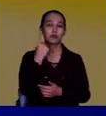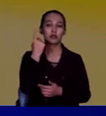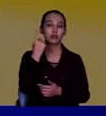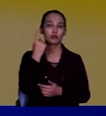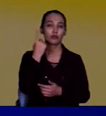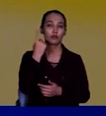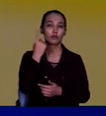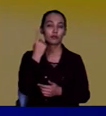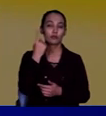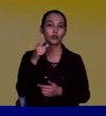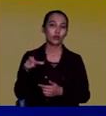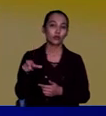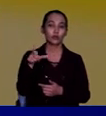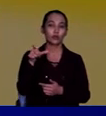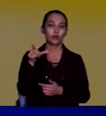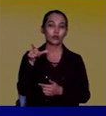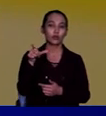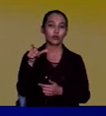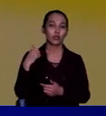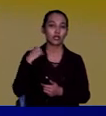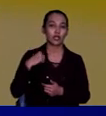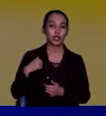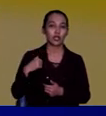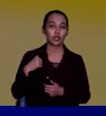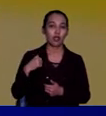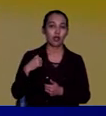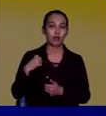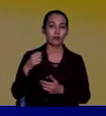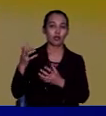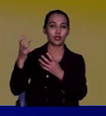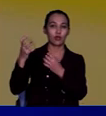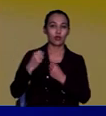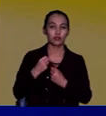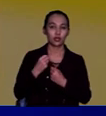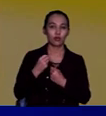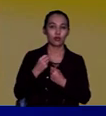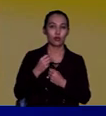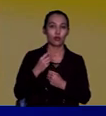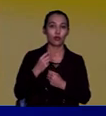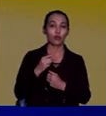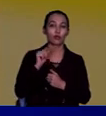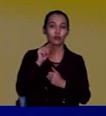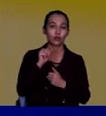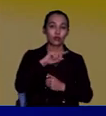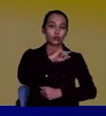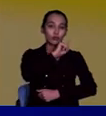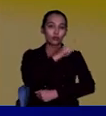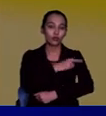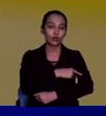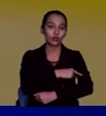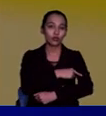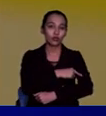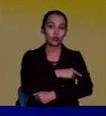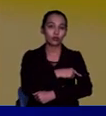bo'lib yo'lovchining egnidagi po'stinini yetsa, o'sha kuchli deb